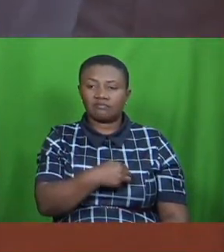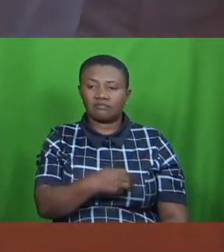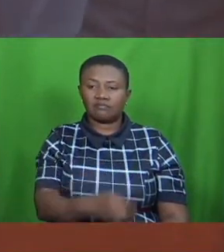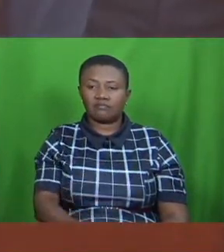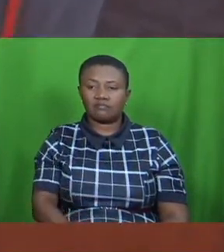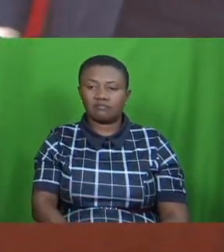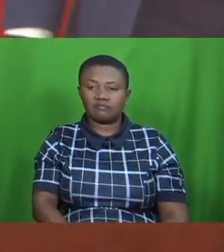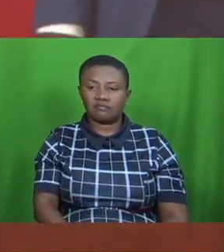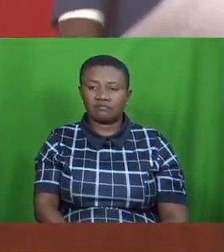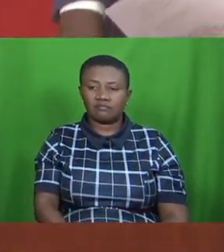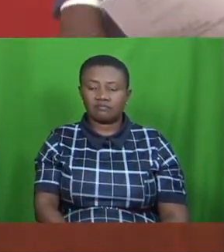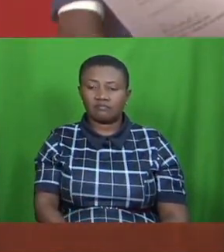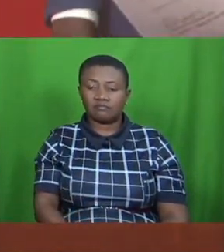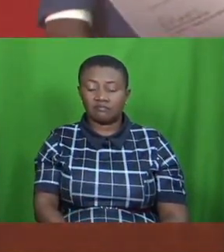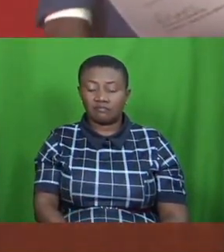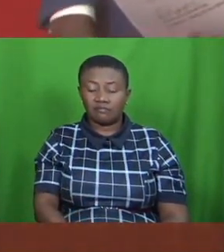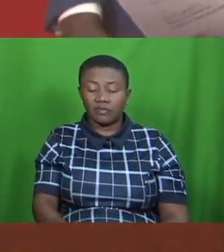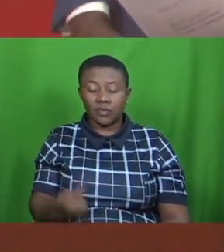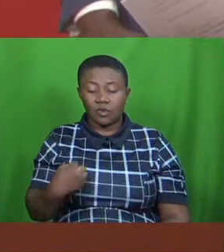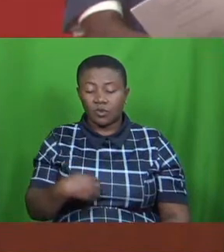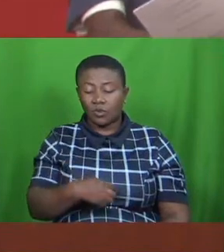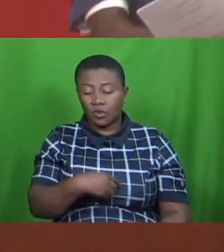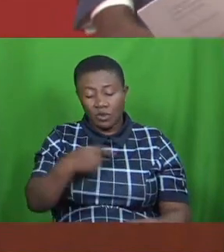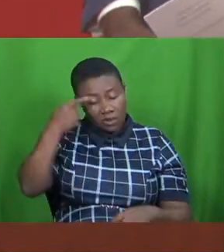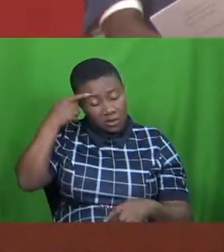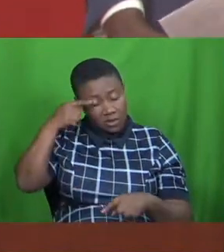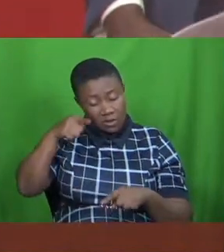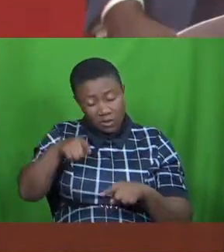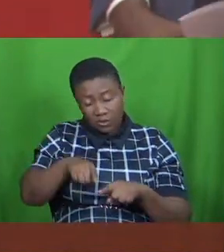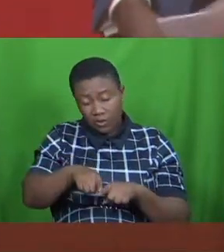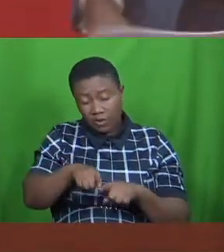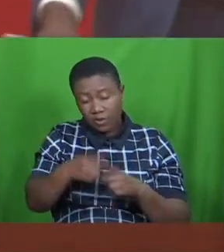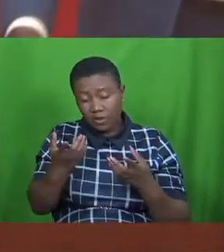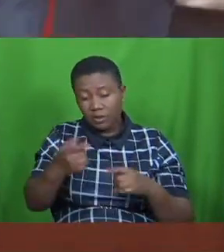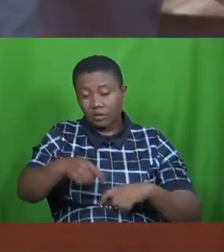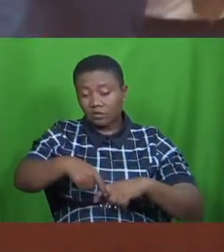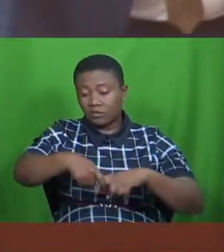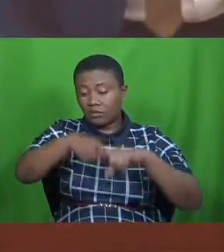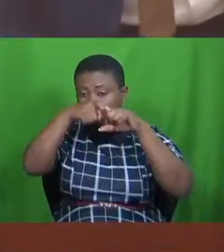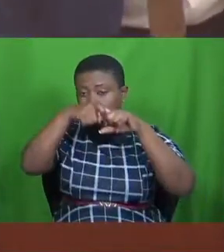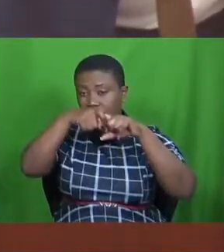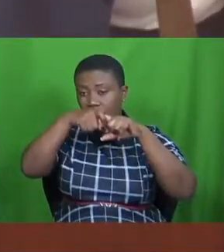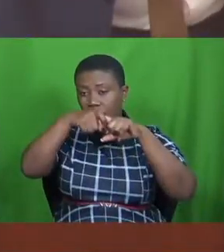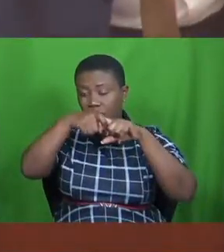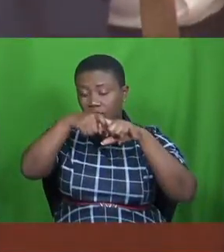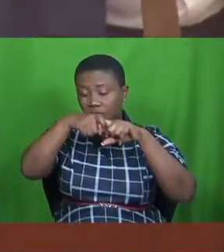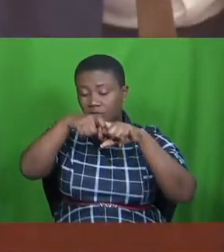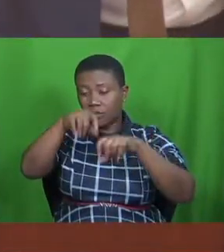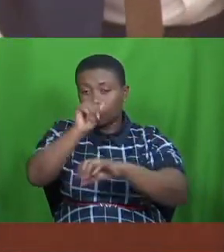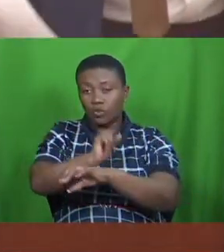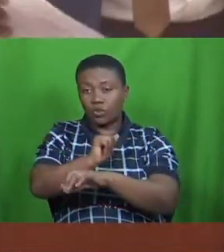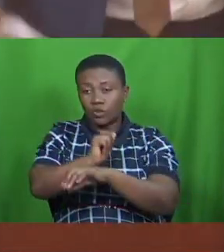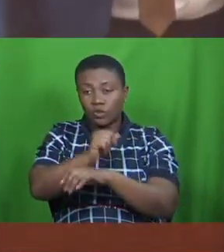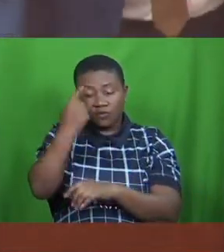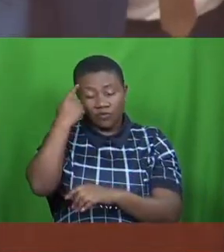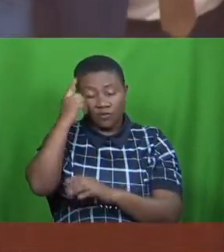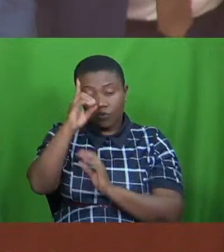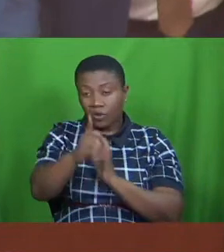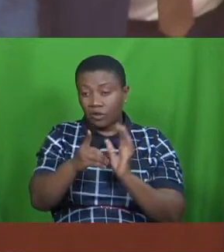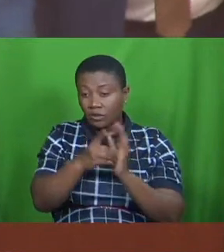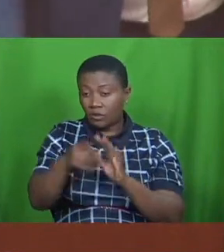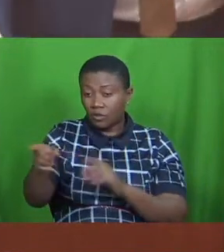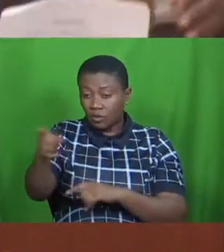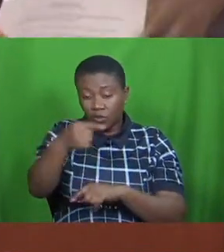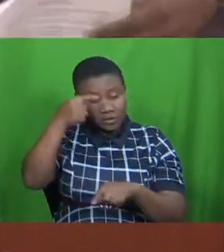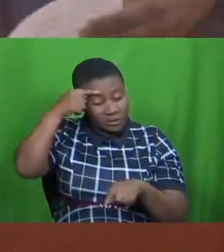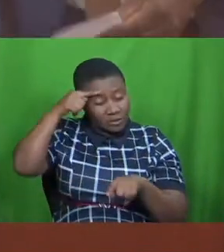we are being urged to suspend sitting for 1 hour. Is that the understanding of the House?